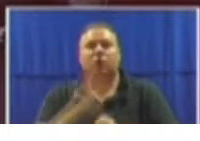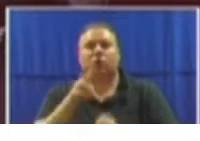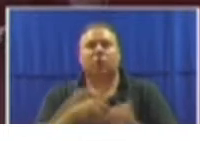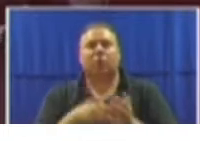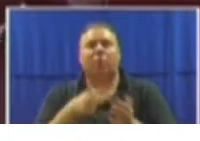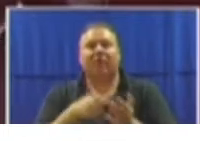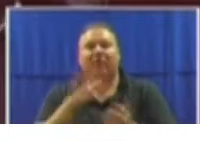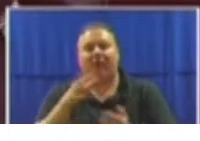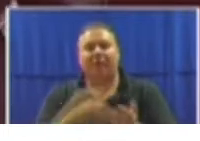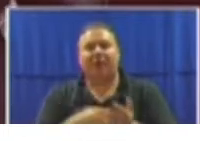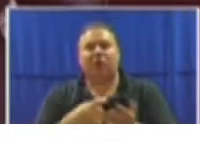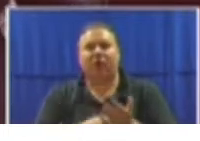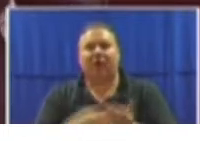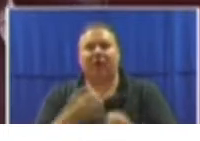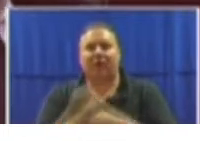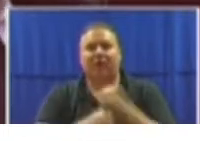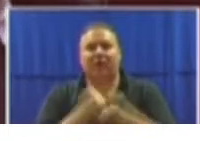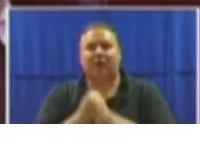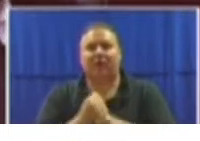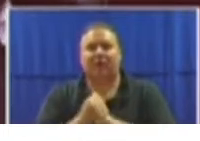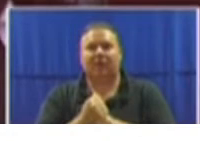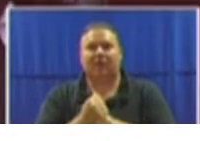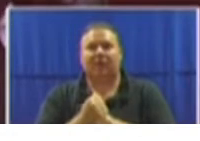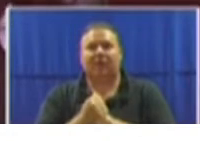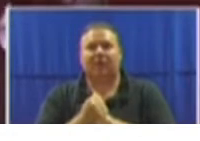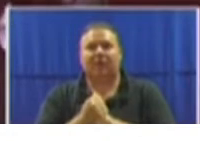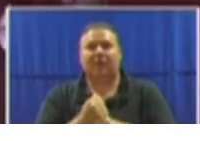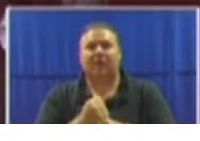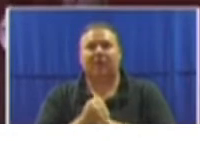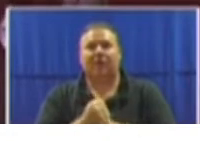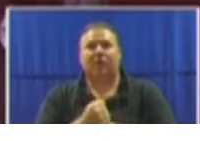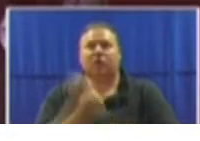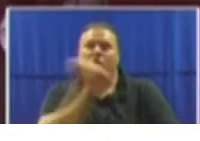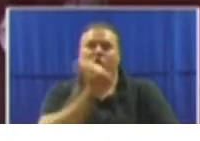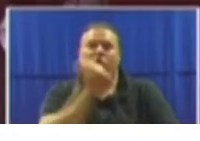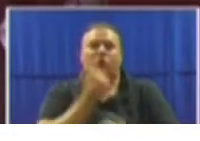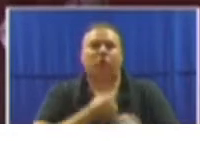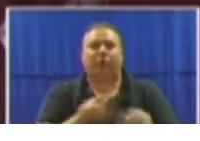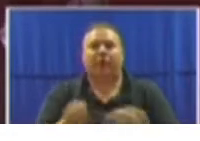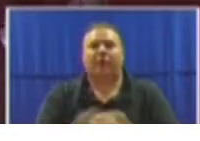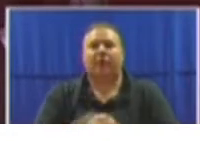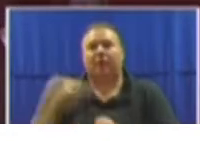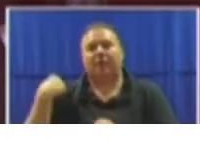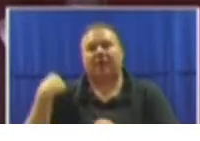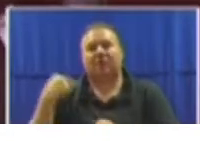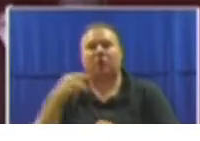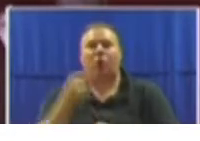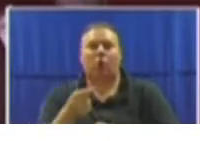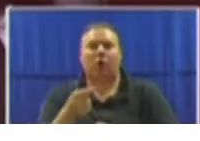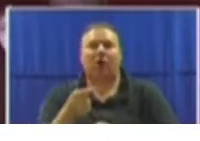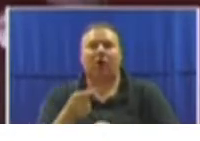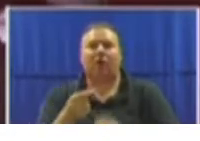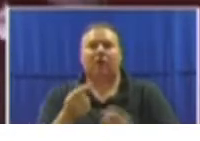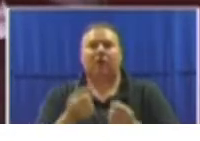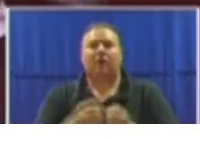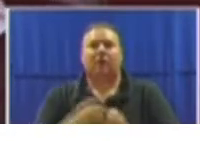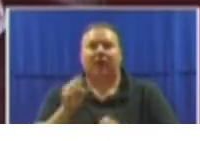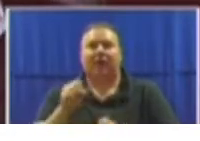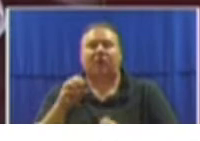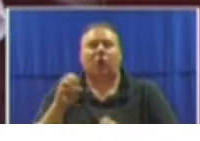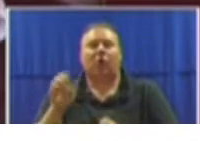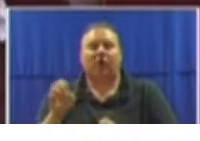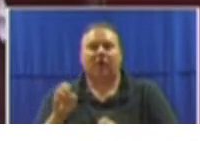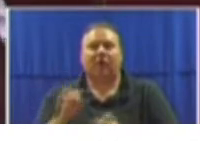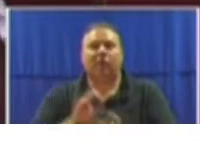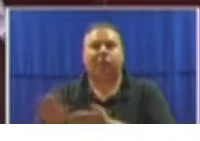year to issue condolences during the brief flashes when he's awake in Parliament. Minister Gordhan continues to flush taxpayer money down the SOE drain faster